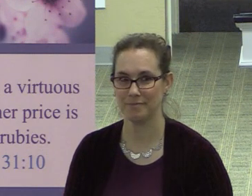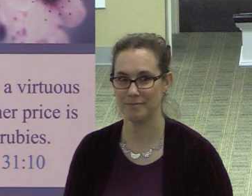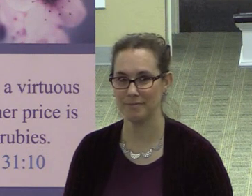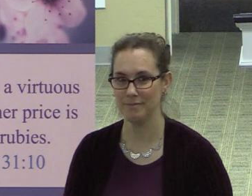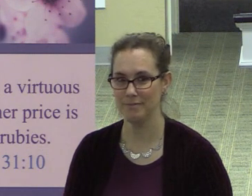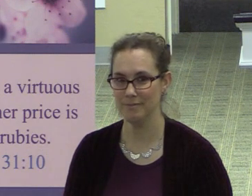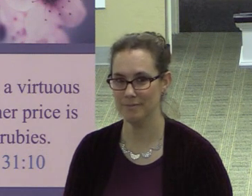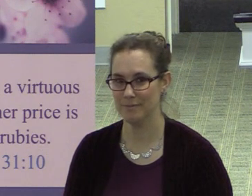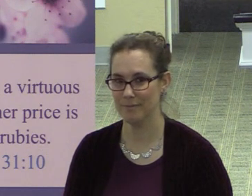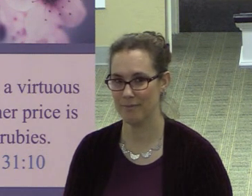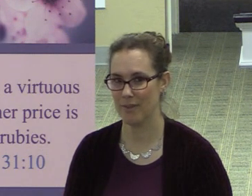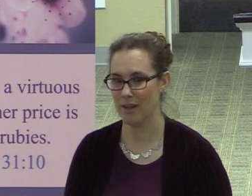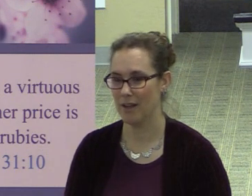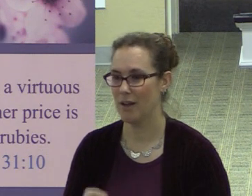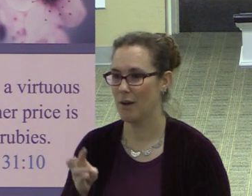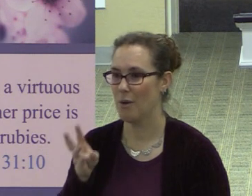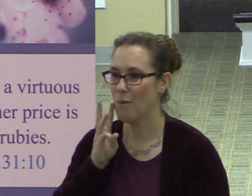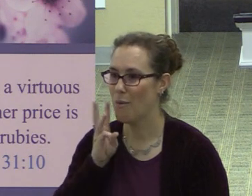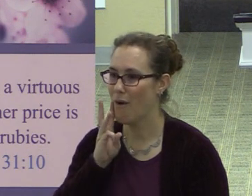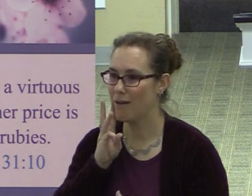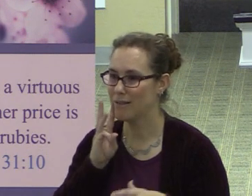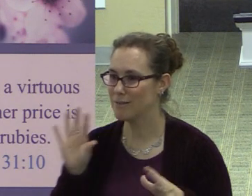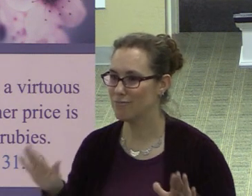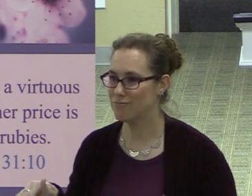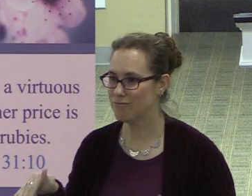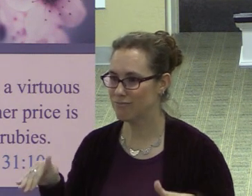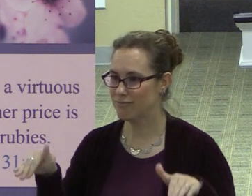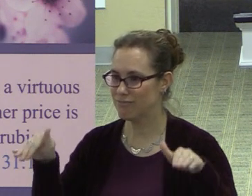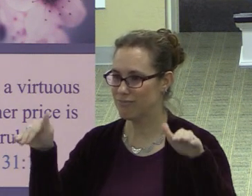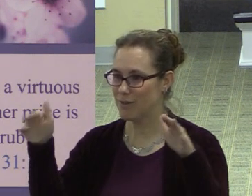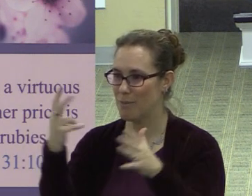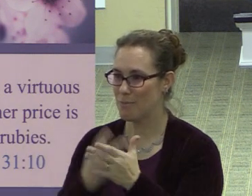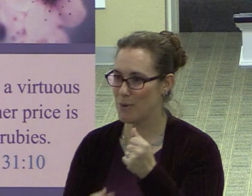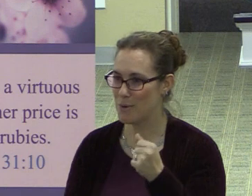Walls of water are forming on both sides.